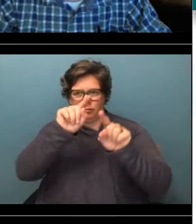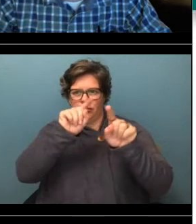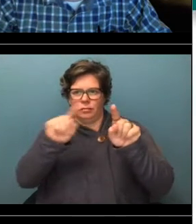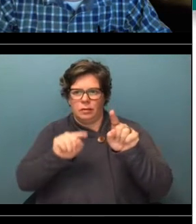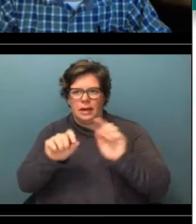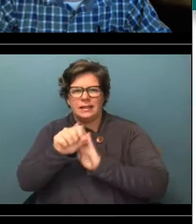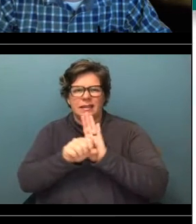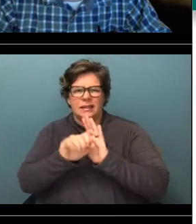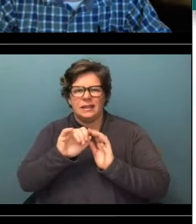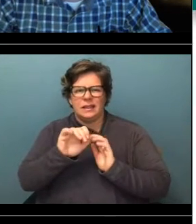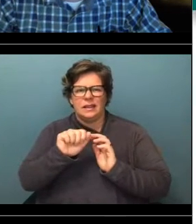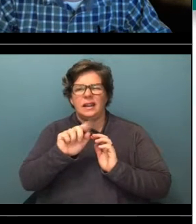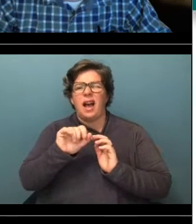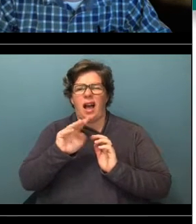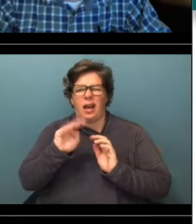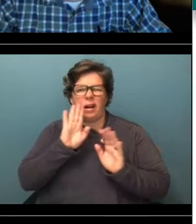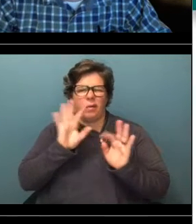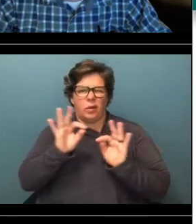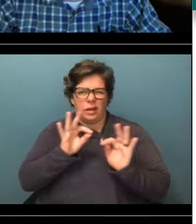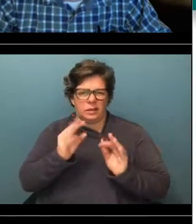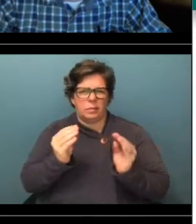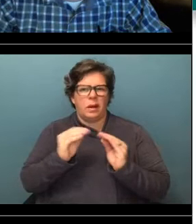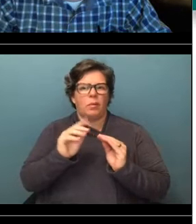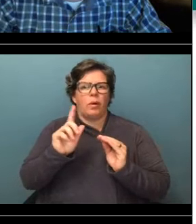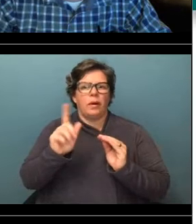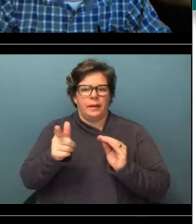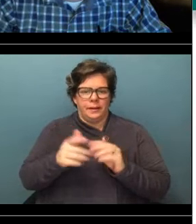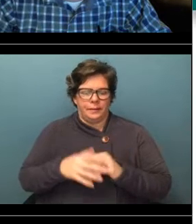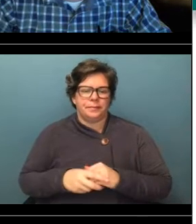be able to tell us more about that a little later on.